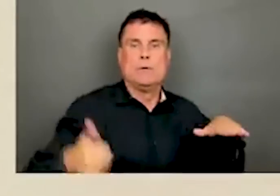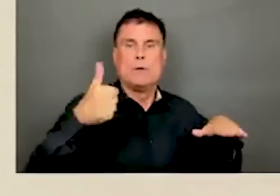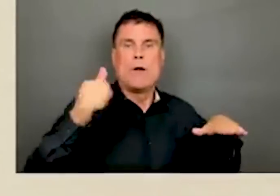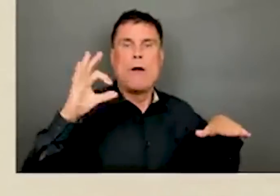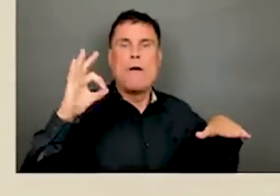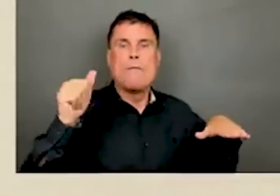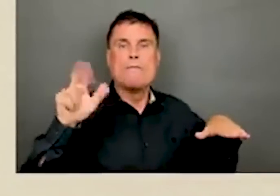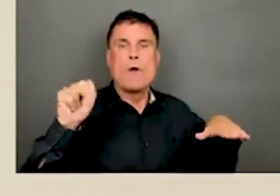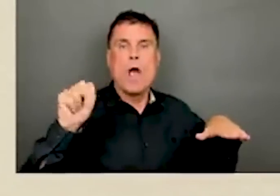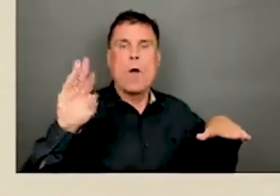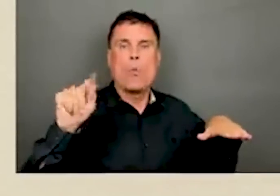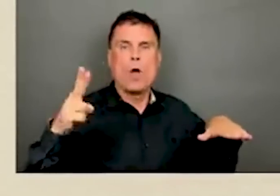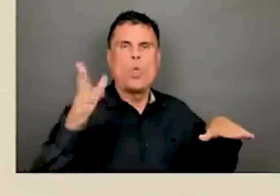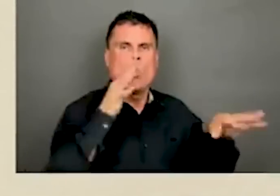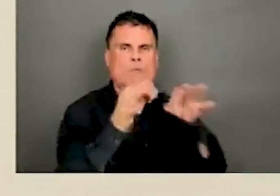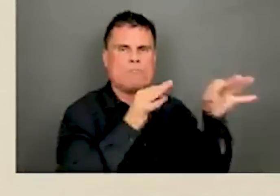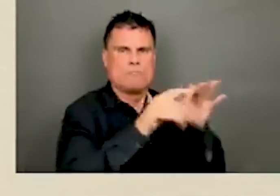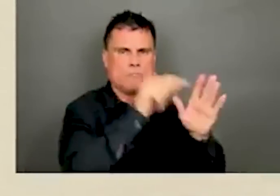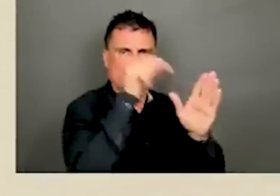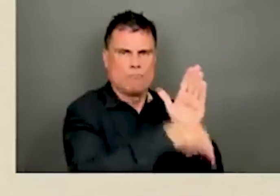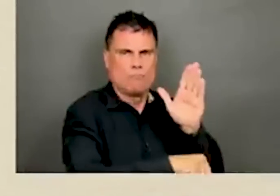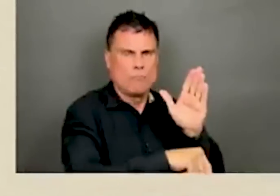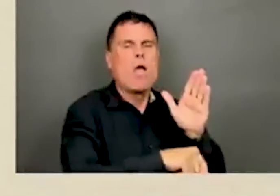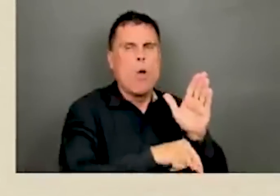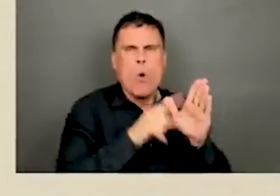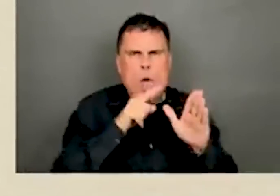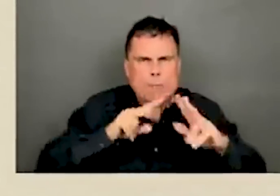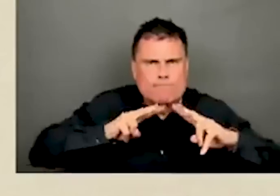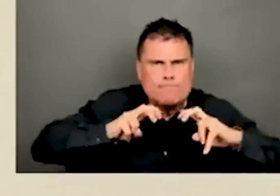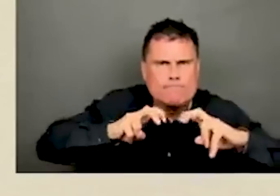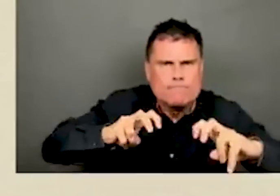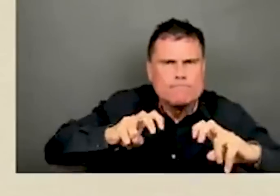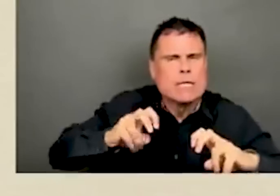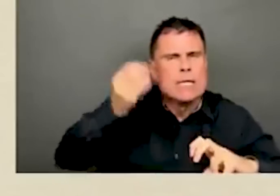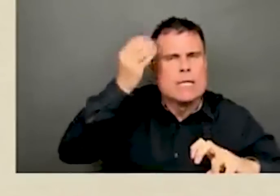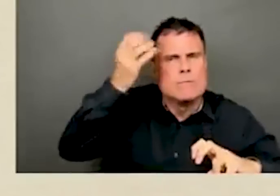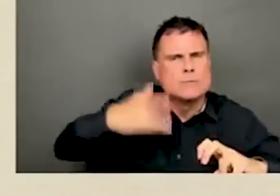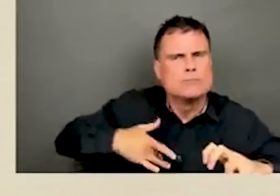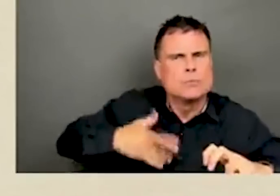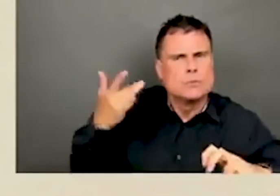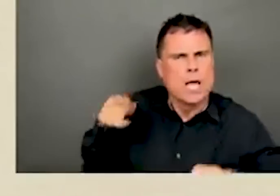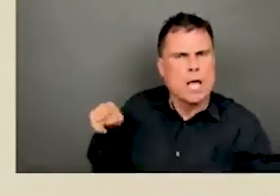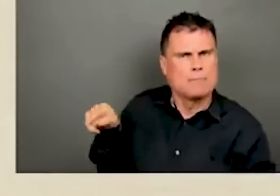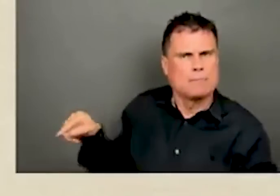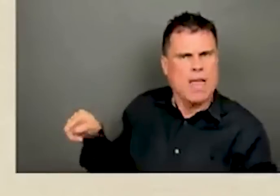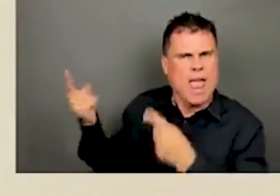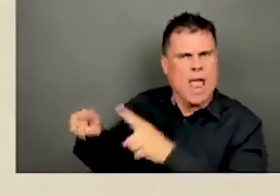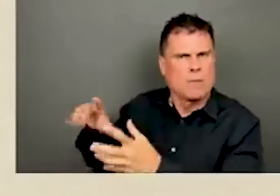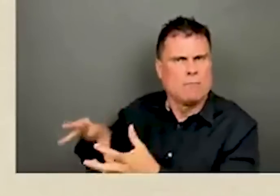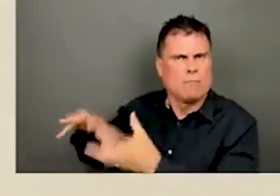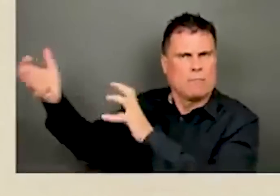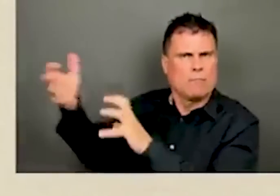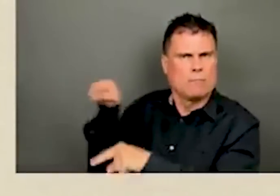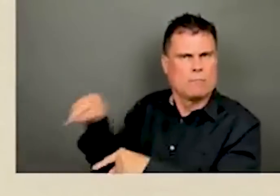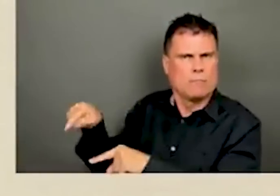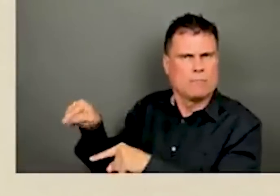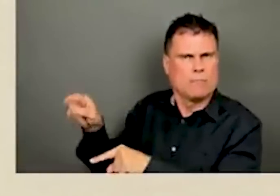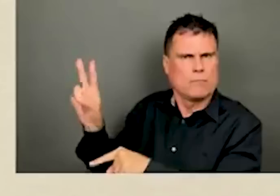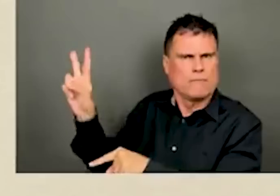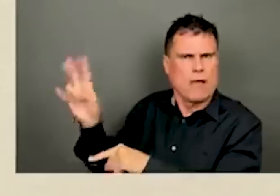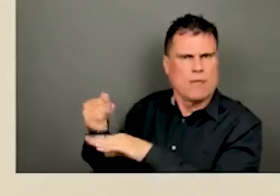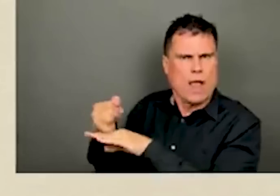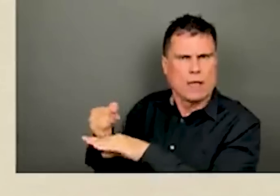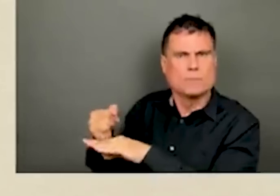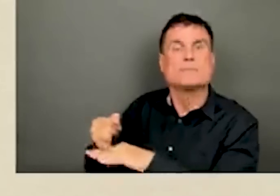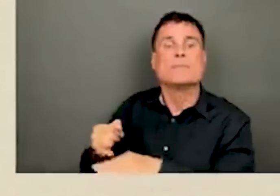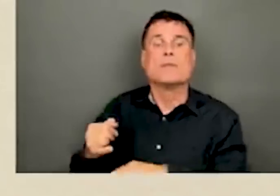becomes available. Over the past couple of days, my cabinet have been meeting to talk about the issues affecting British Columbians, the cost